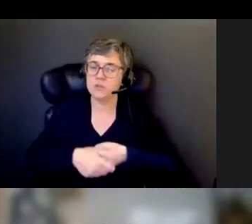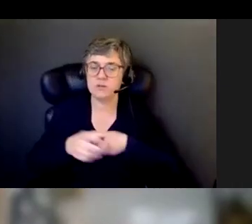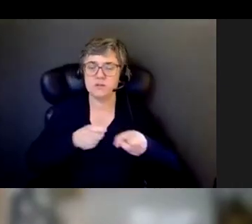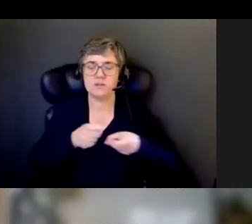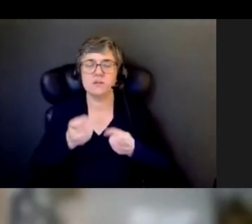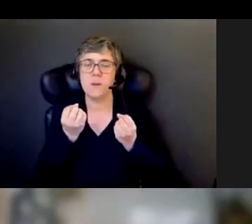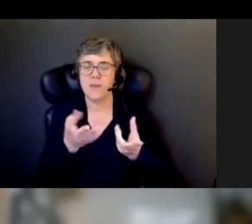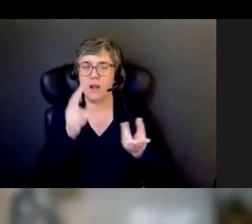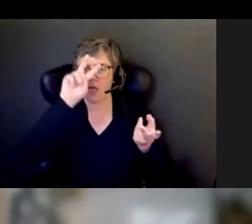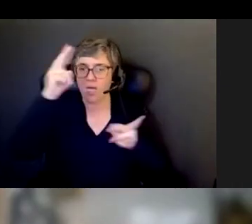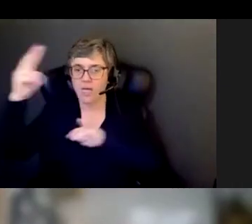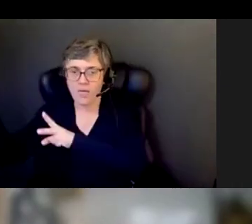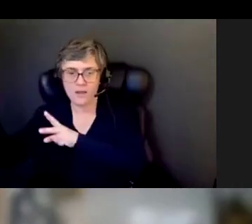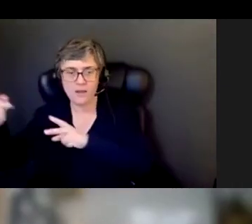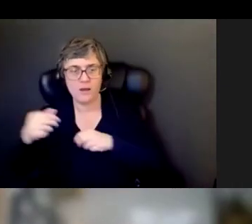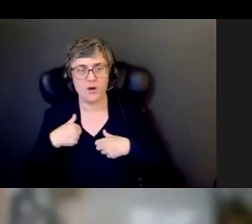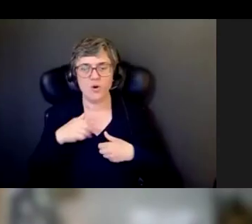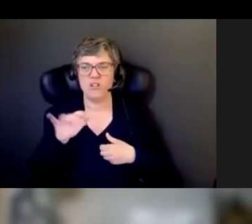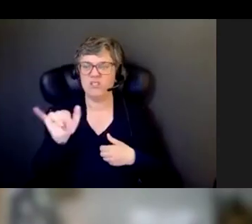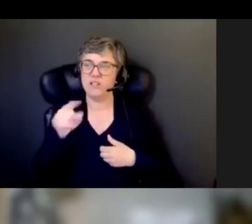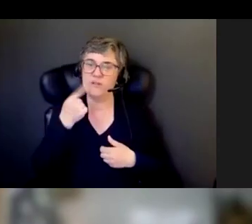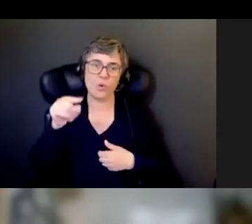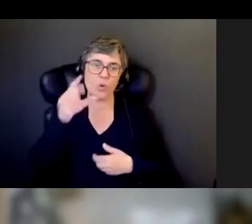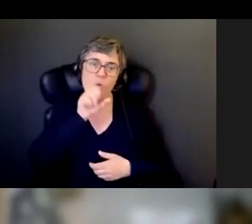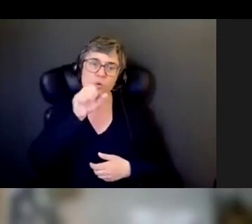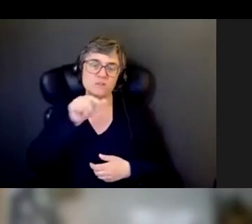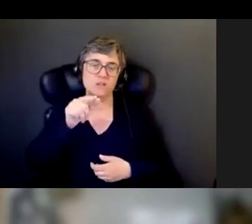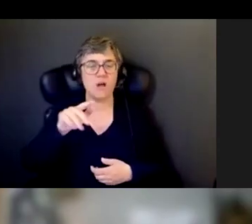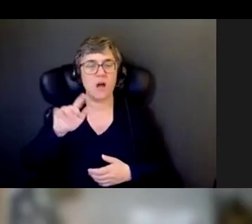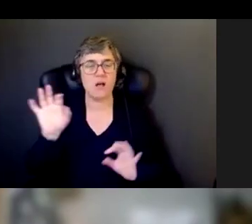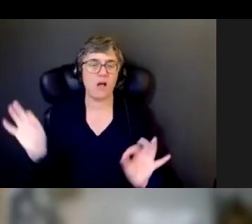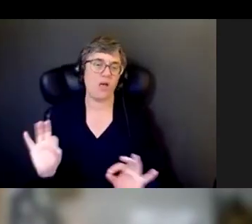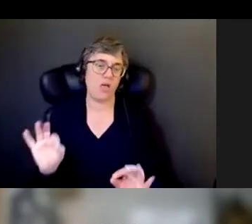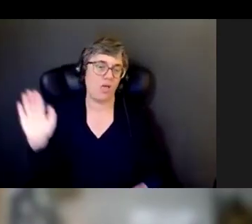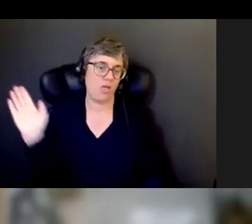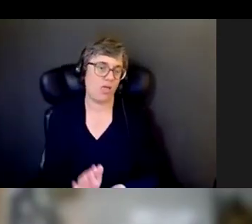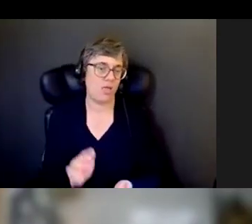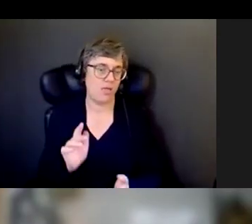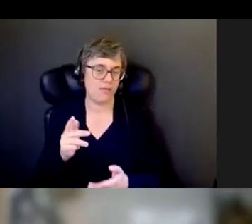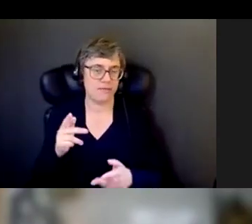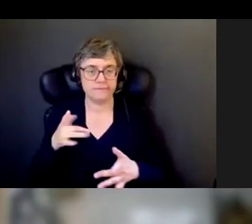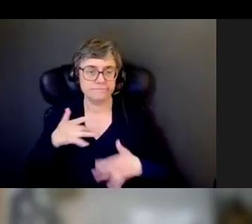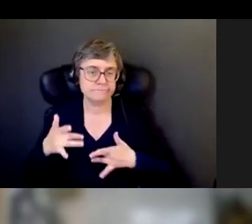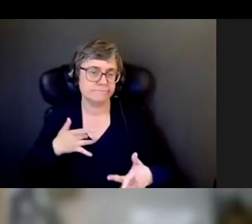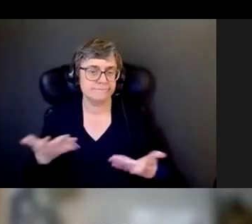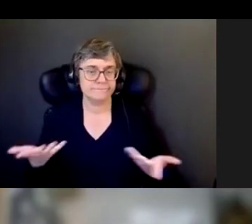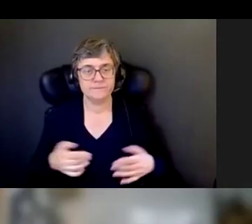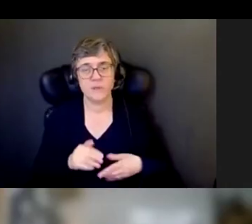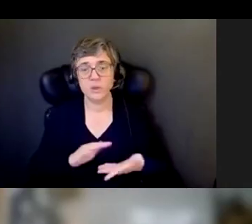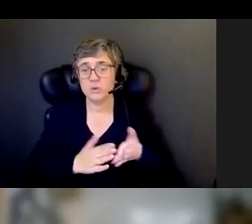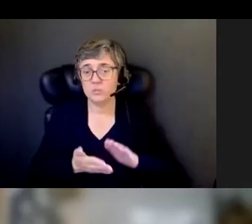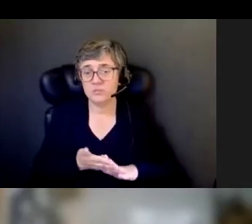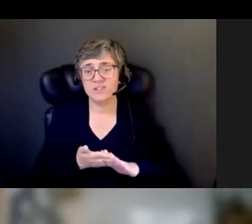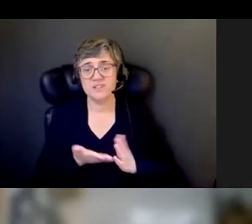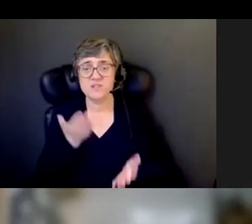restricting access to services can sometimes go unnoticed for years. In rural or smaller or